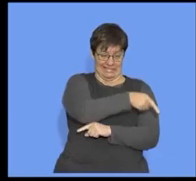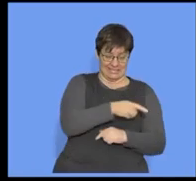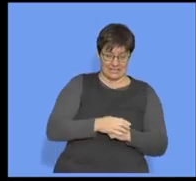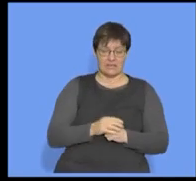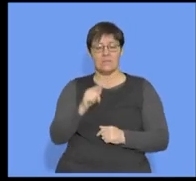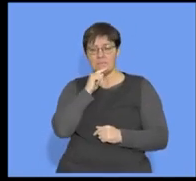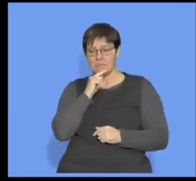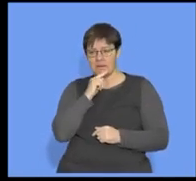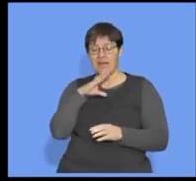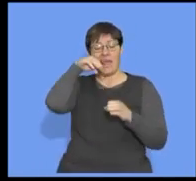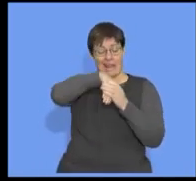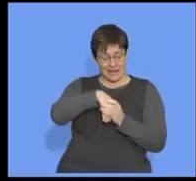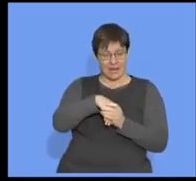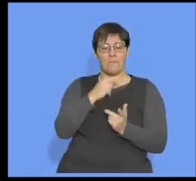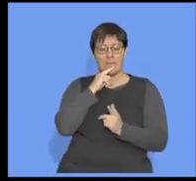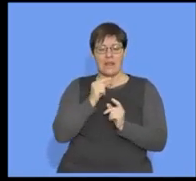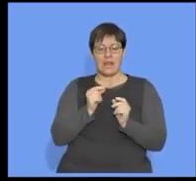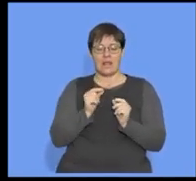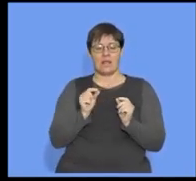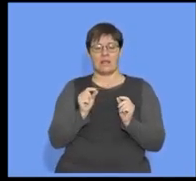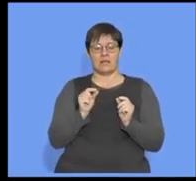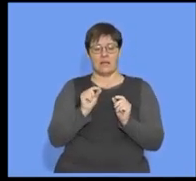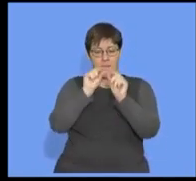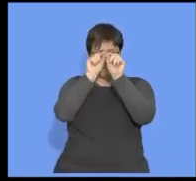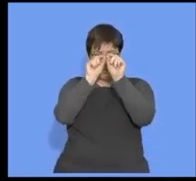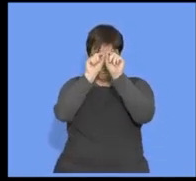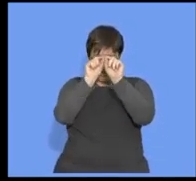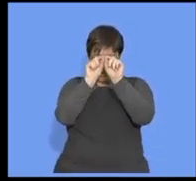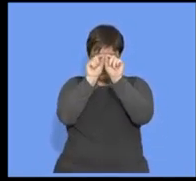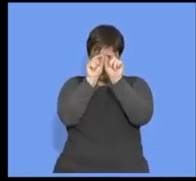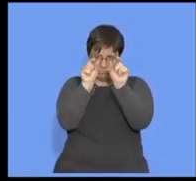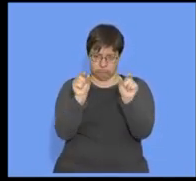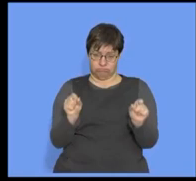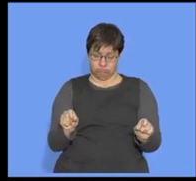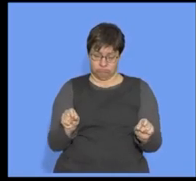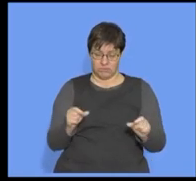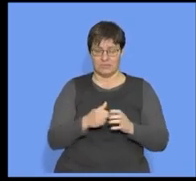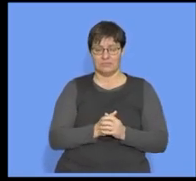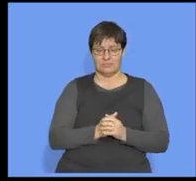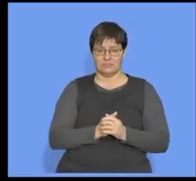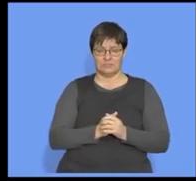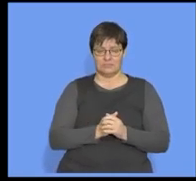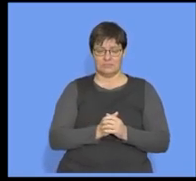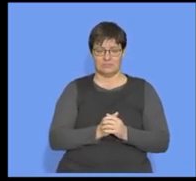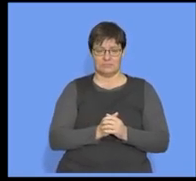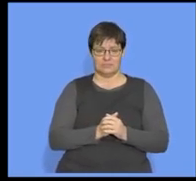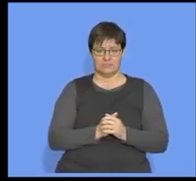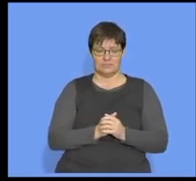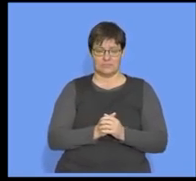inwards, meaning it's thinner in the middle than in